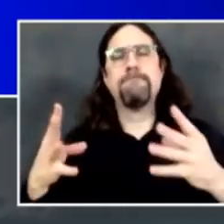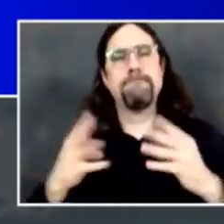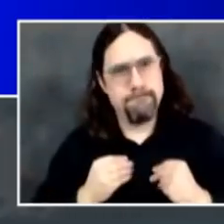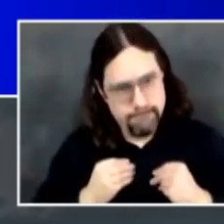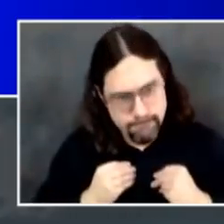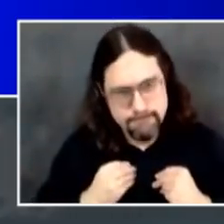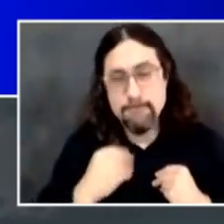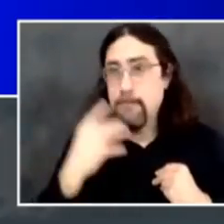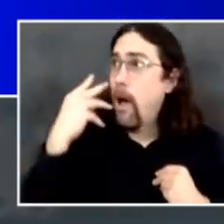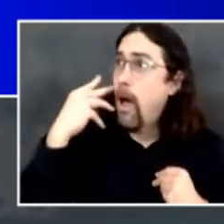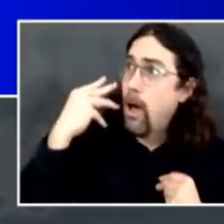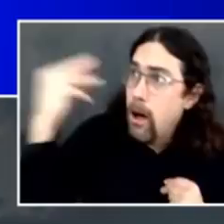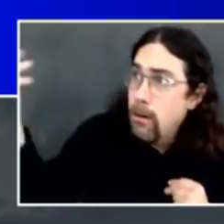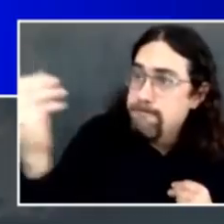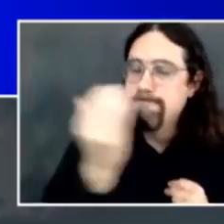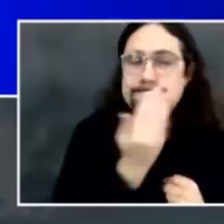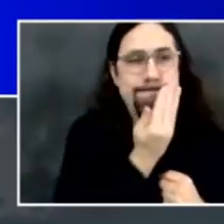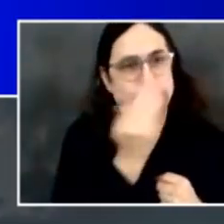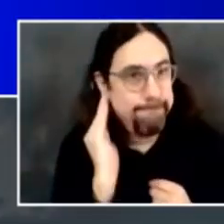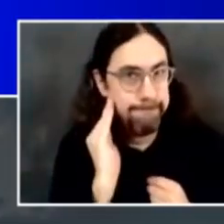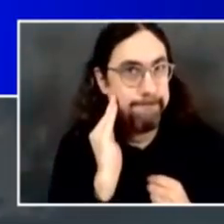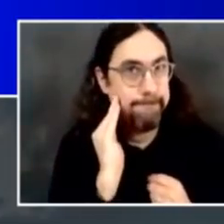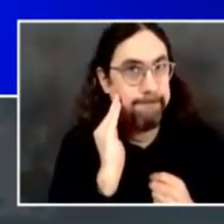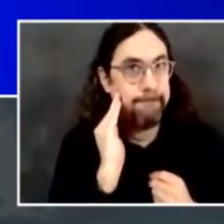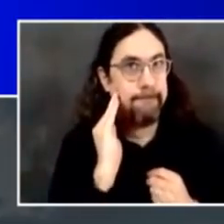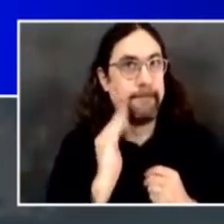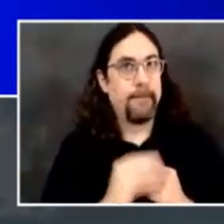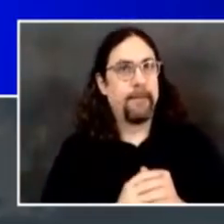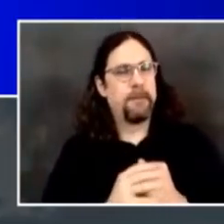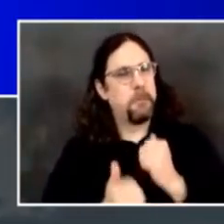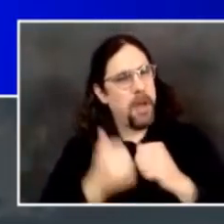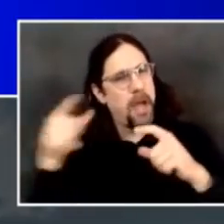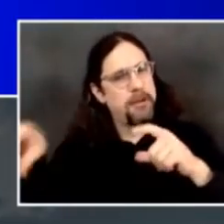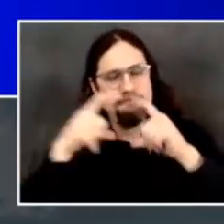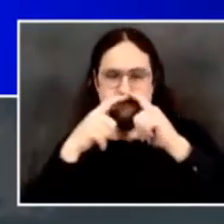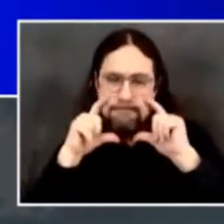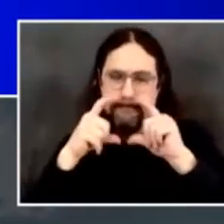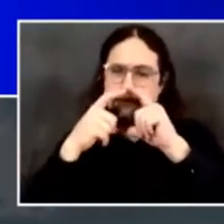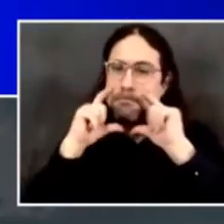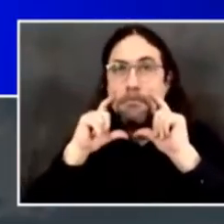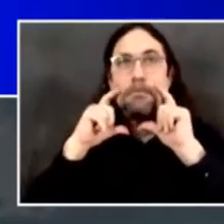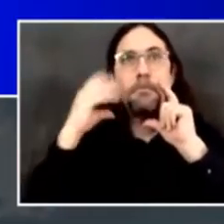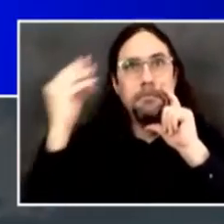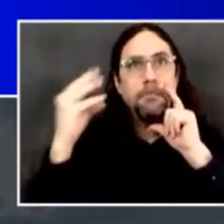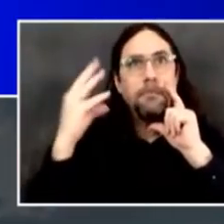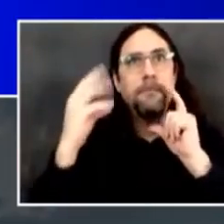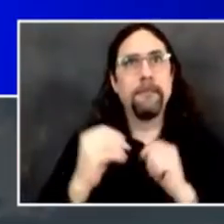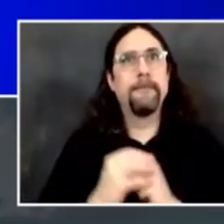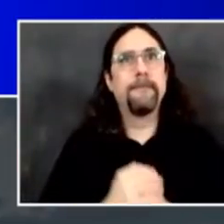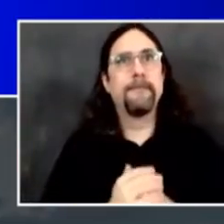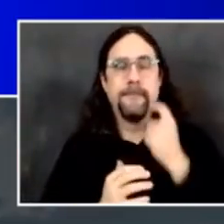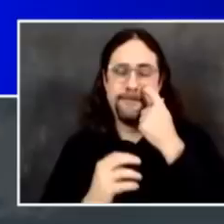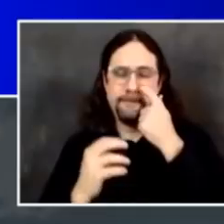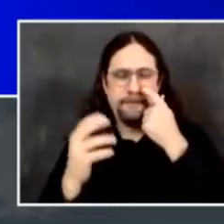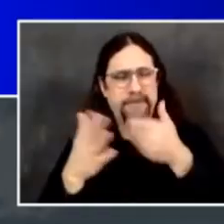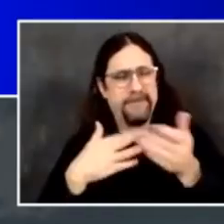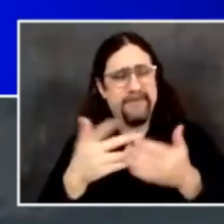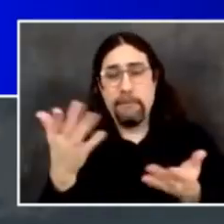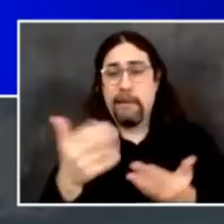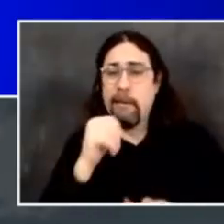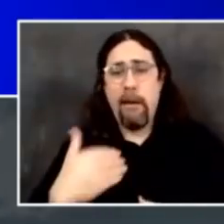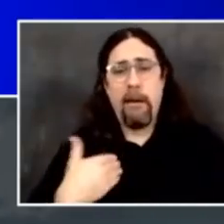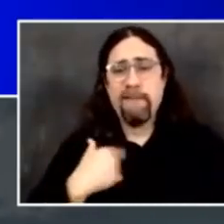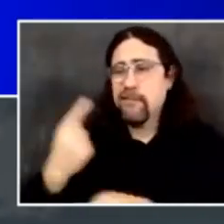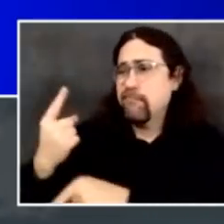Yorkers have taken to using face coverings when you go outside. It takes some getting used to. As we've emphasized, you don't need a